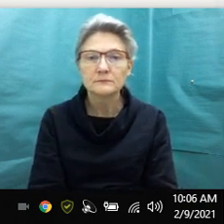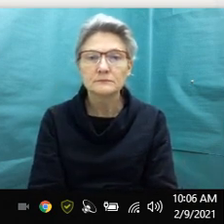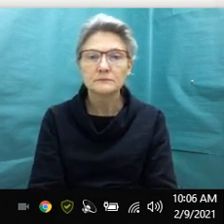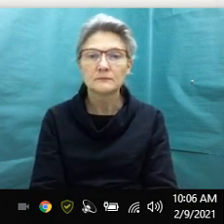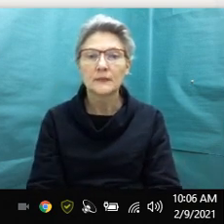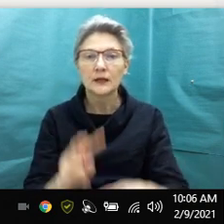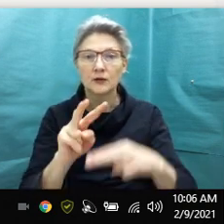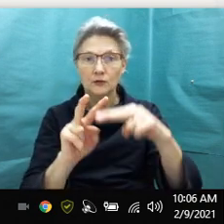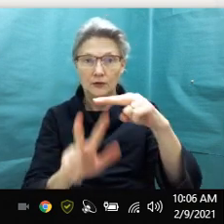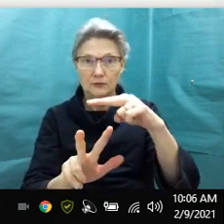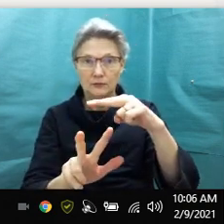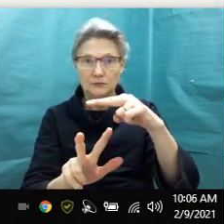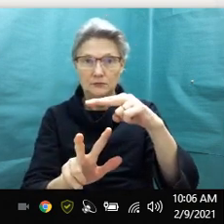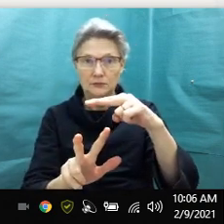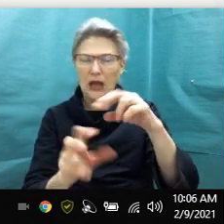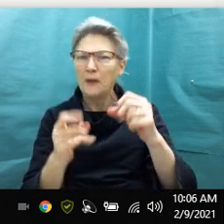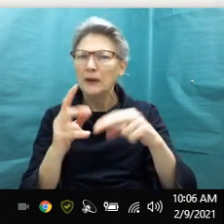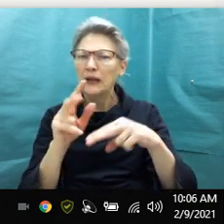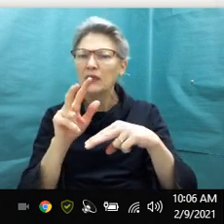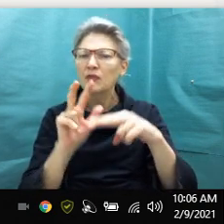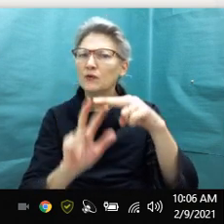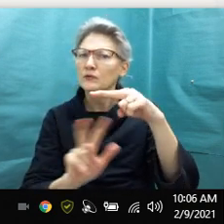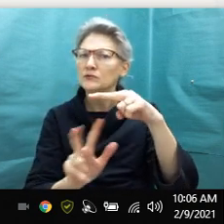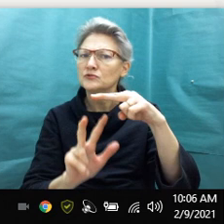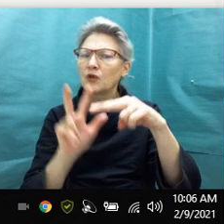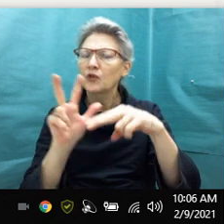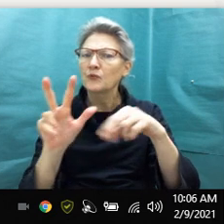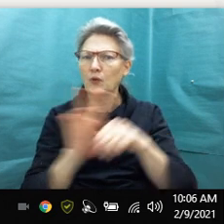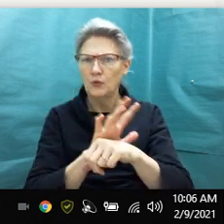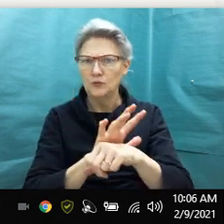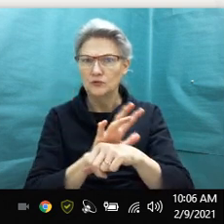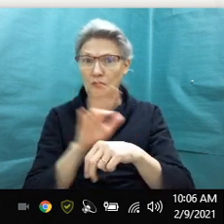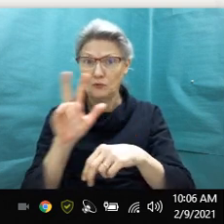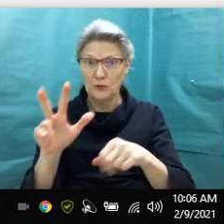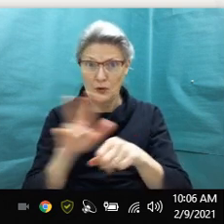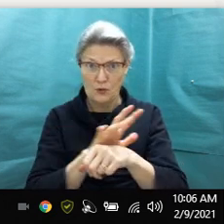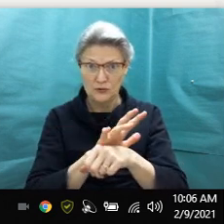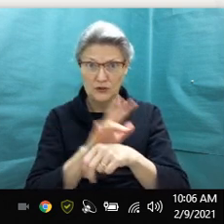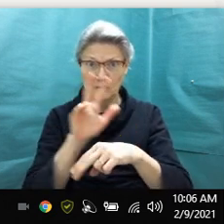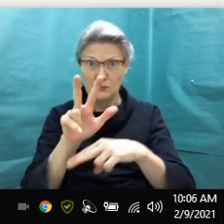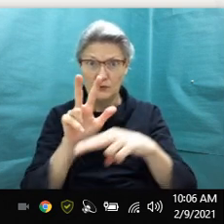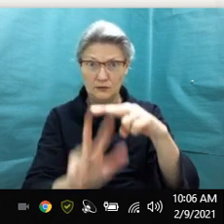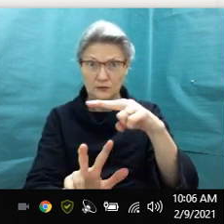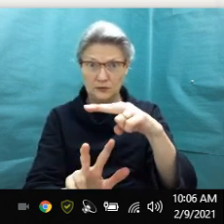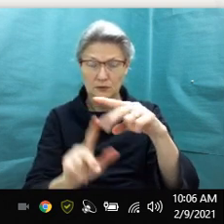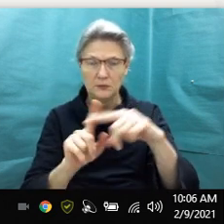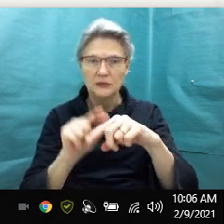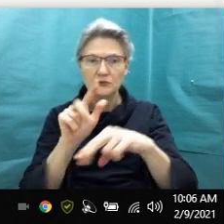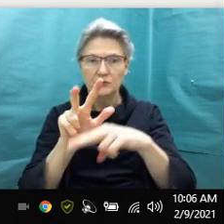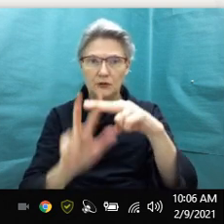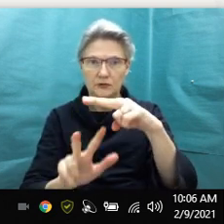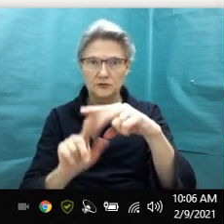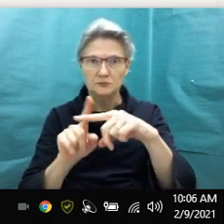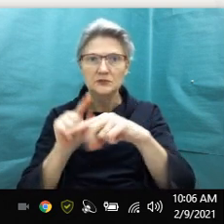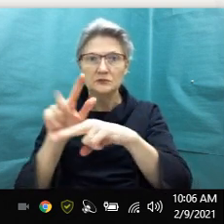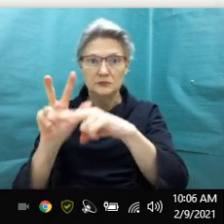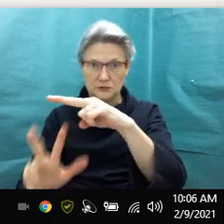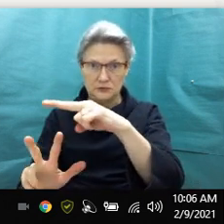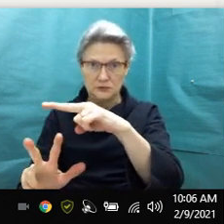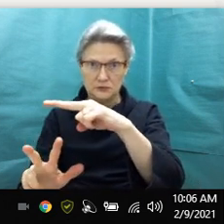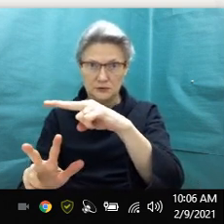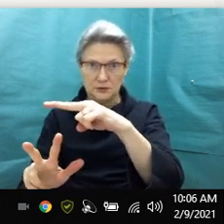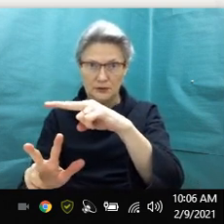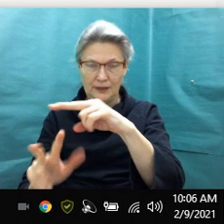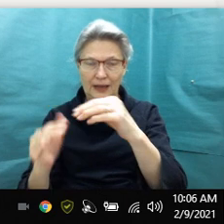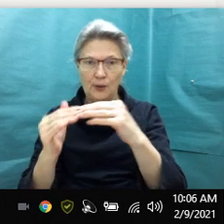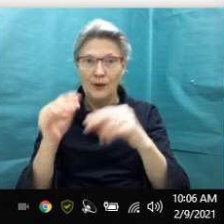2/3, let's think about that. How many thirds are 3 wholes? Well, if I have 3 wholes, that's 3/3 plus 3/3 plus 3/3, which